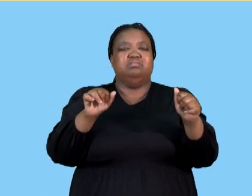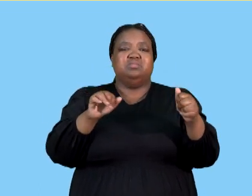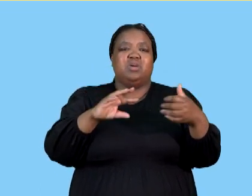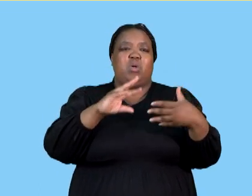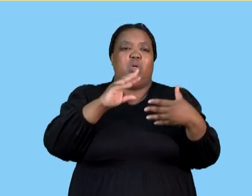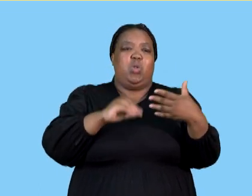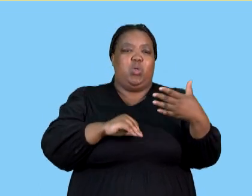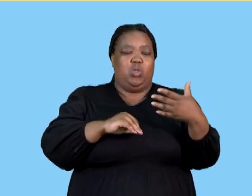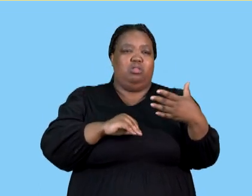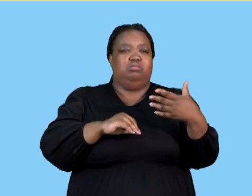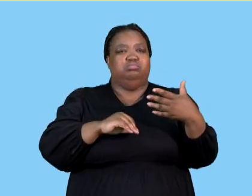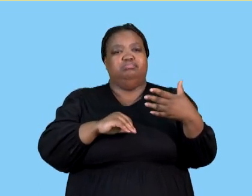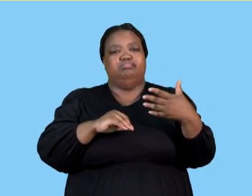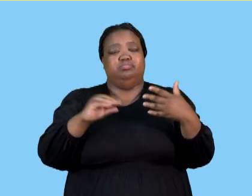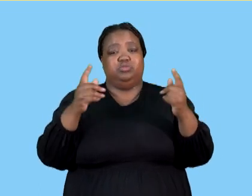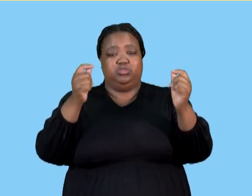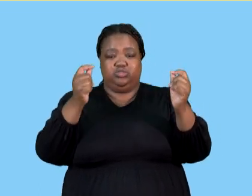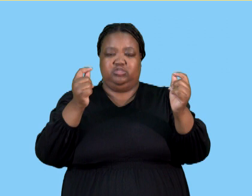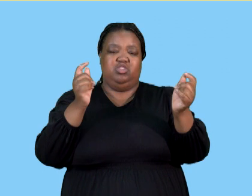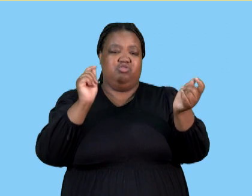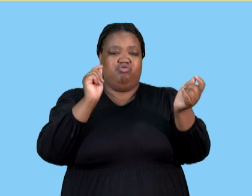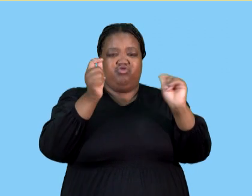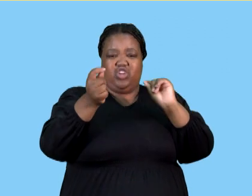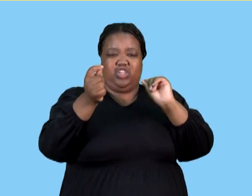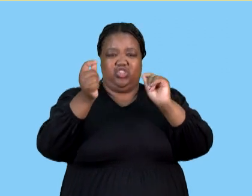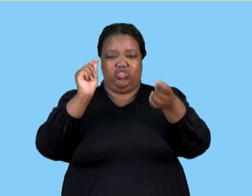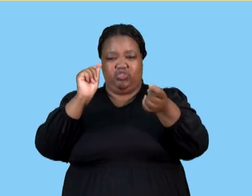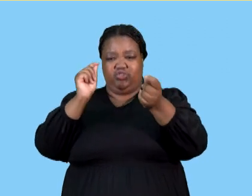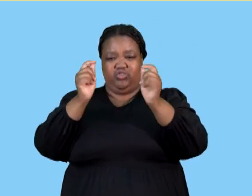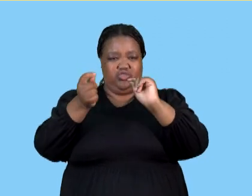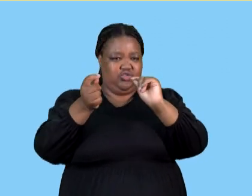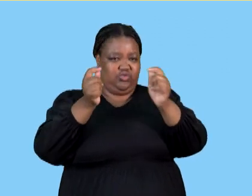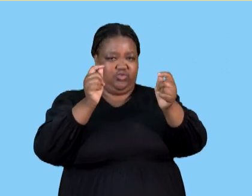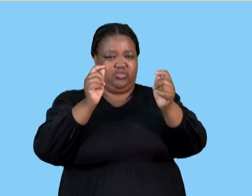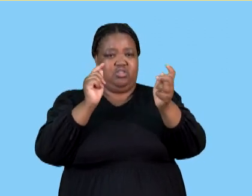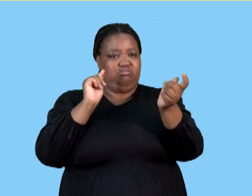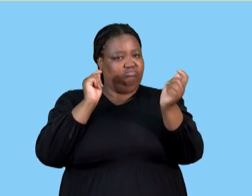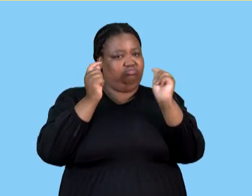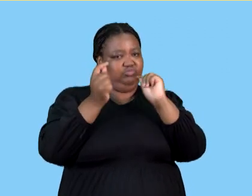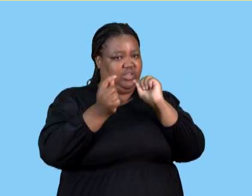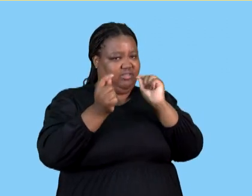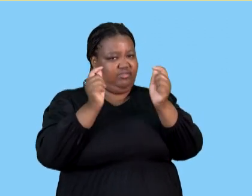costs? These are all costs that vary or change.